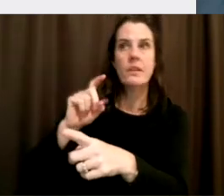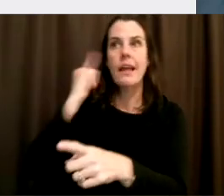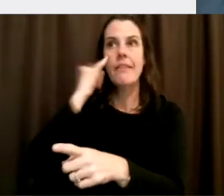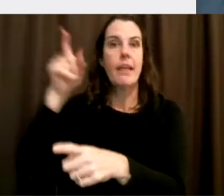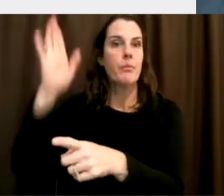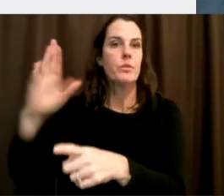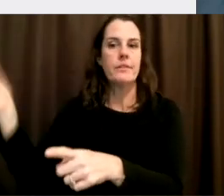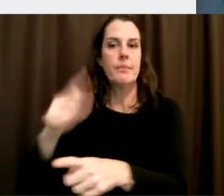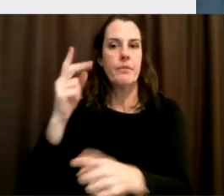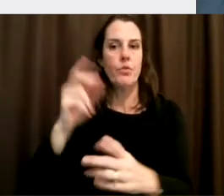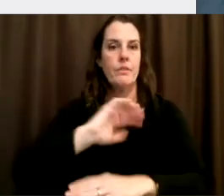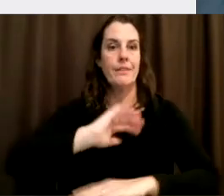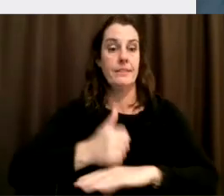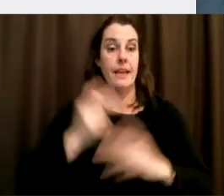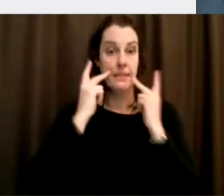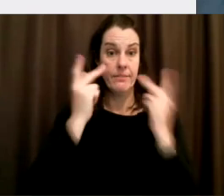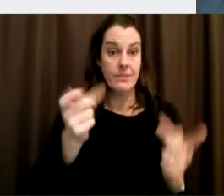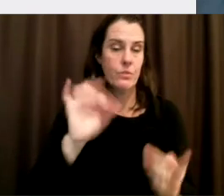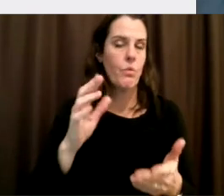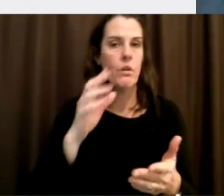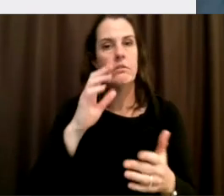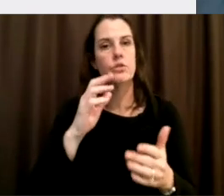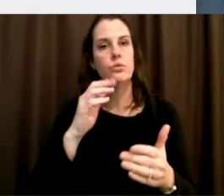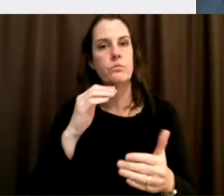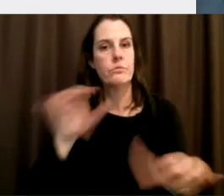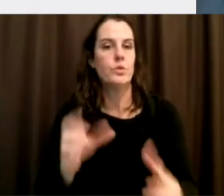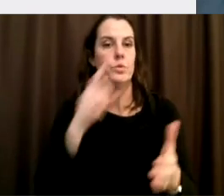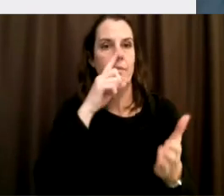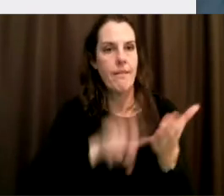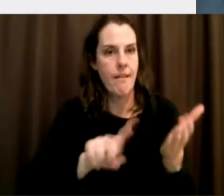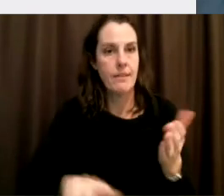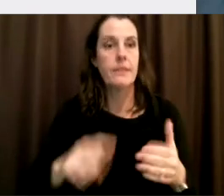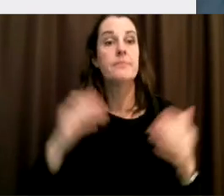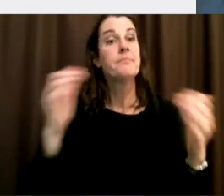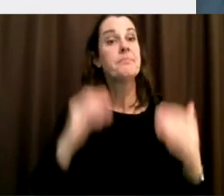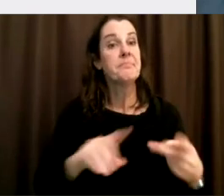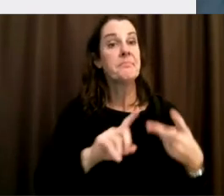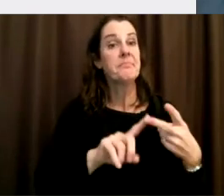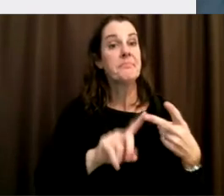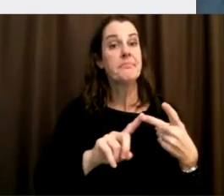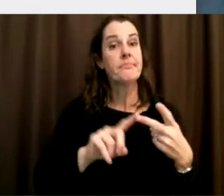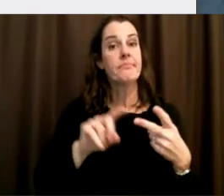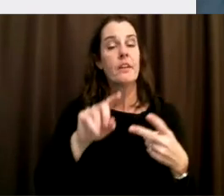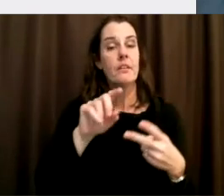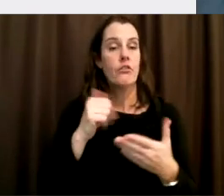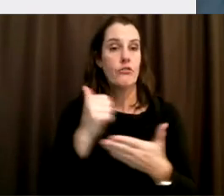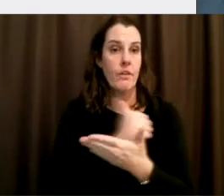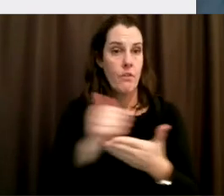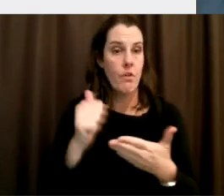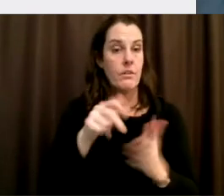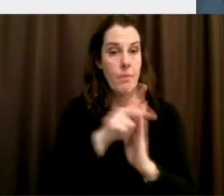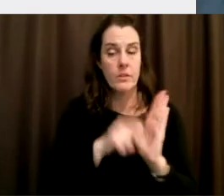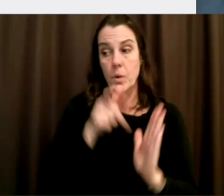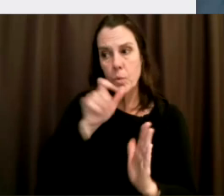maybe, or to an auditor, right? You should also have a credit card policy. So who can use a credit card,